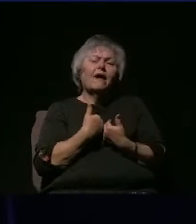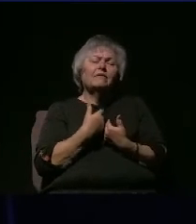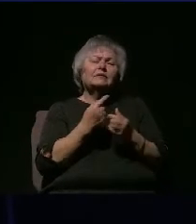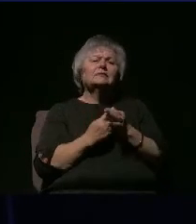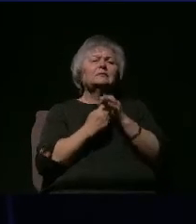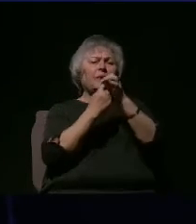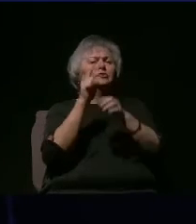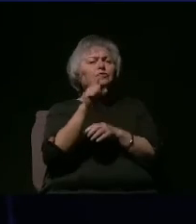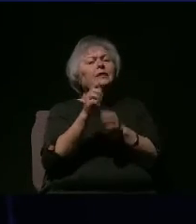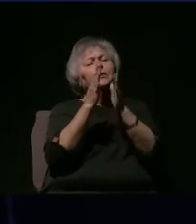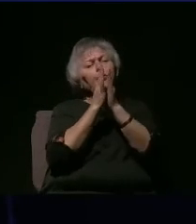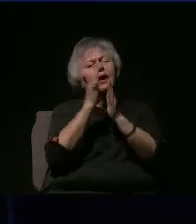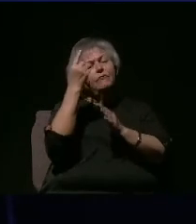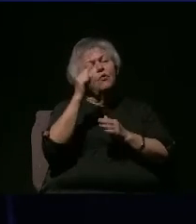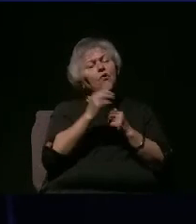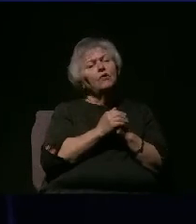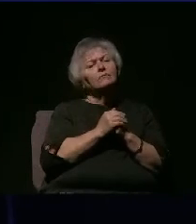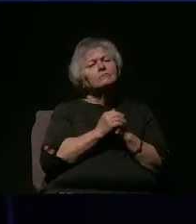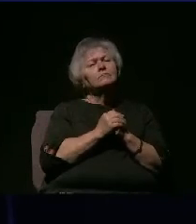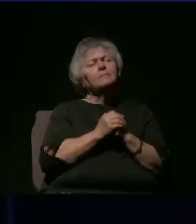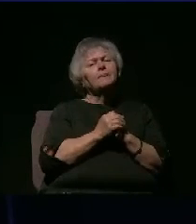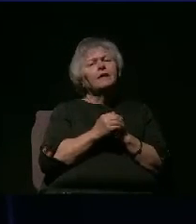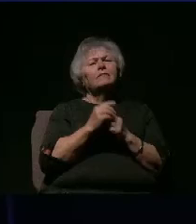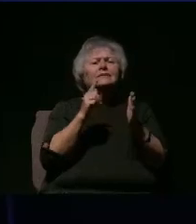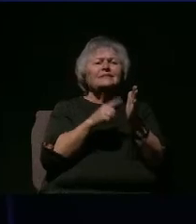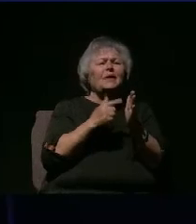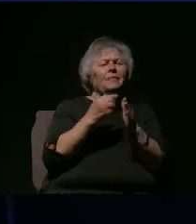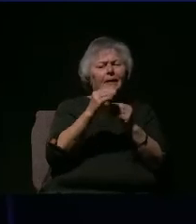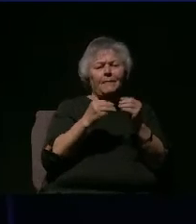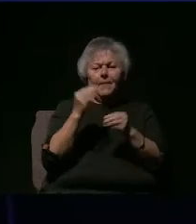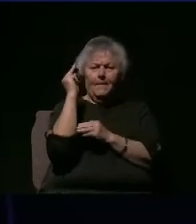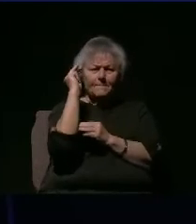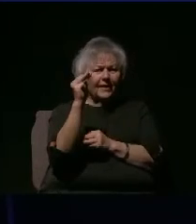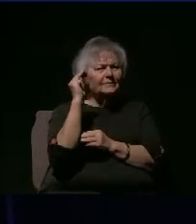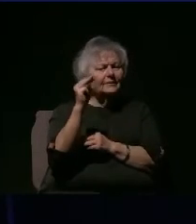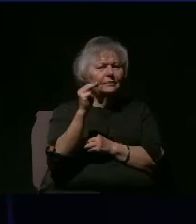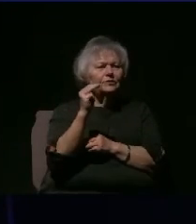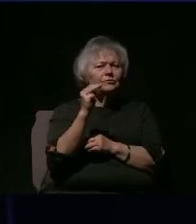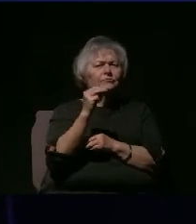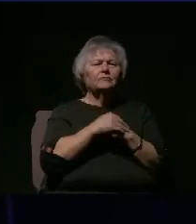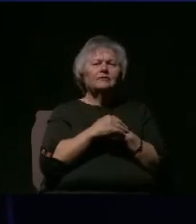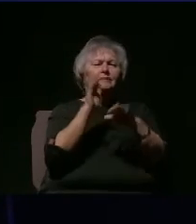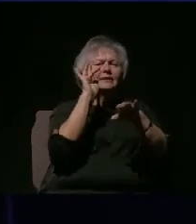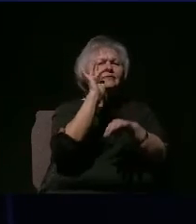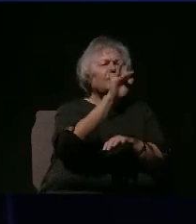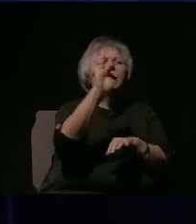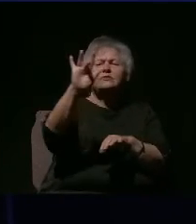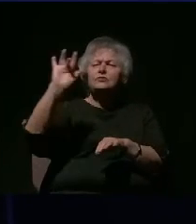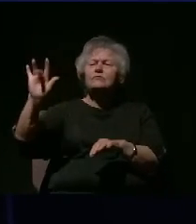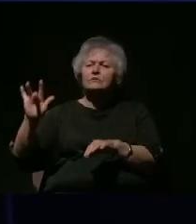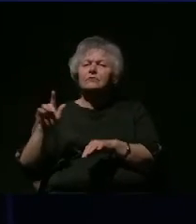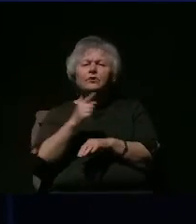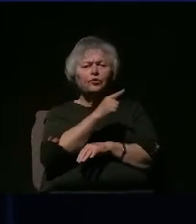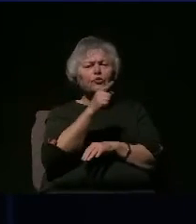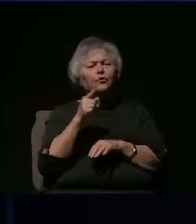that you prayed for today because something about the message that you heard called out to you in a way that